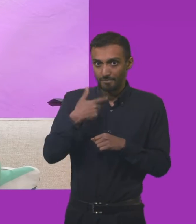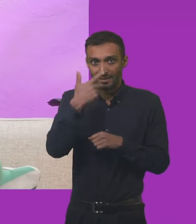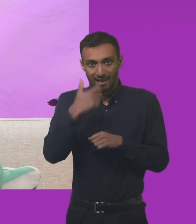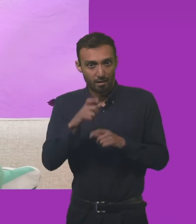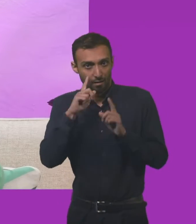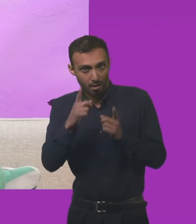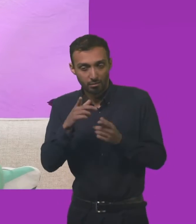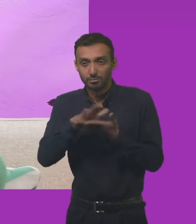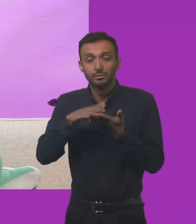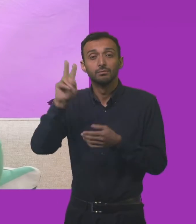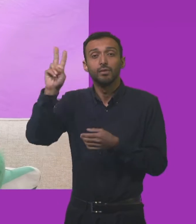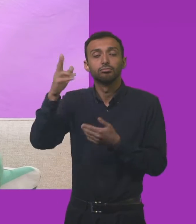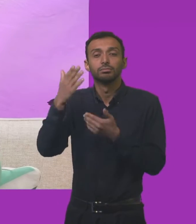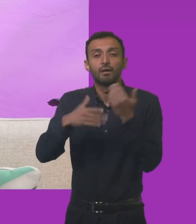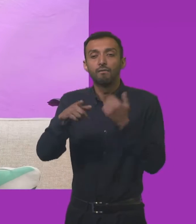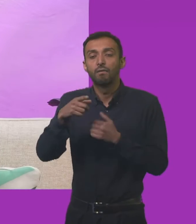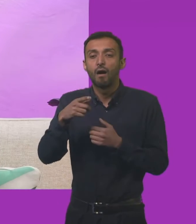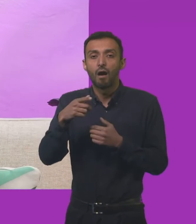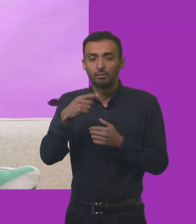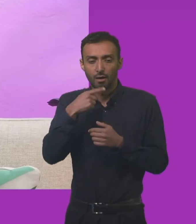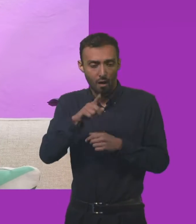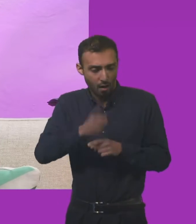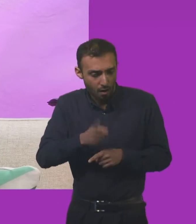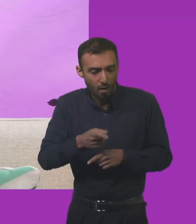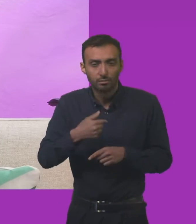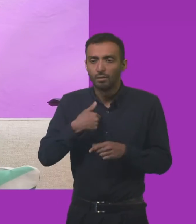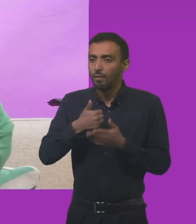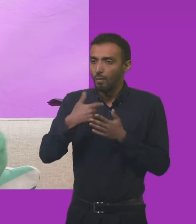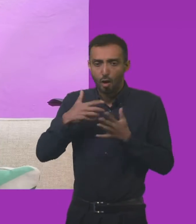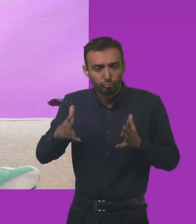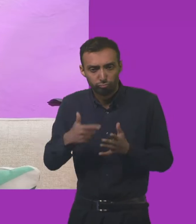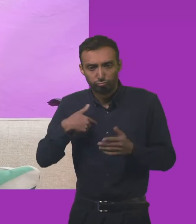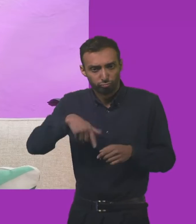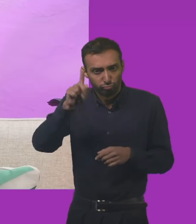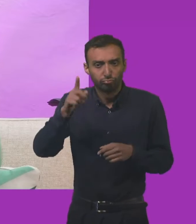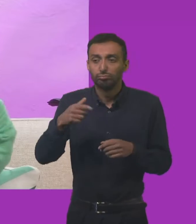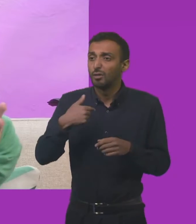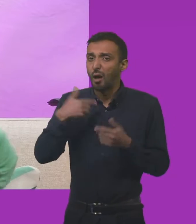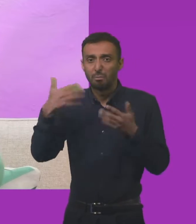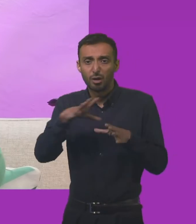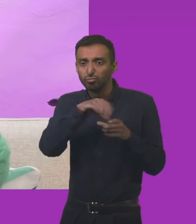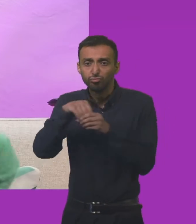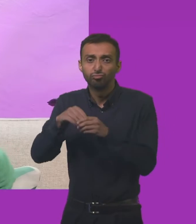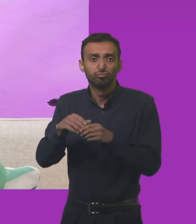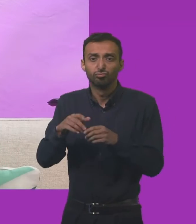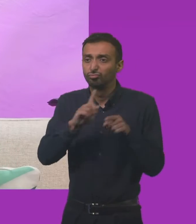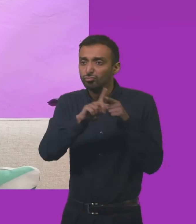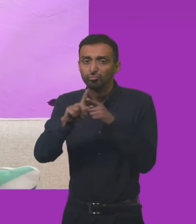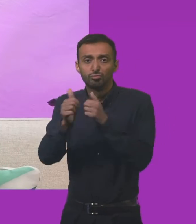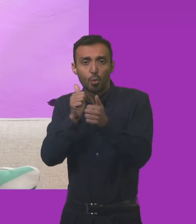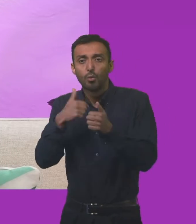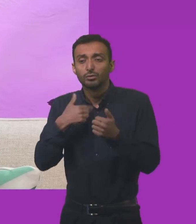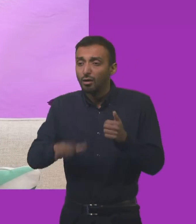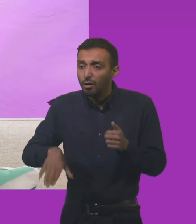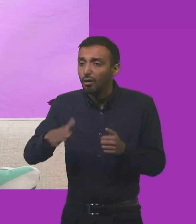could not do something. So I was always encouraged to do everything. So I played every sport, and growing up in school, of course, I was bullied, but I